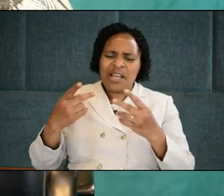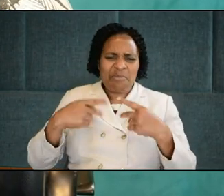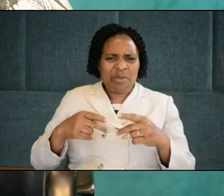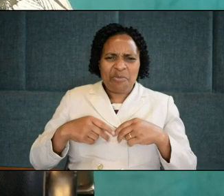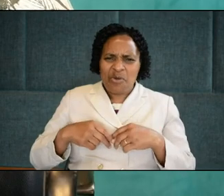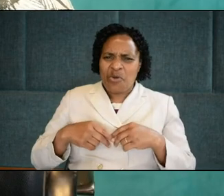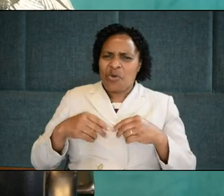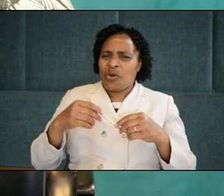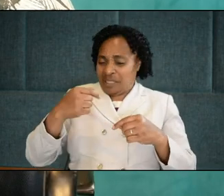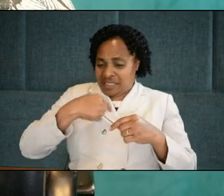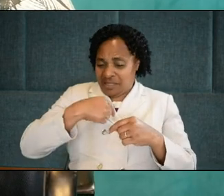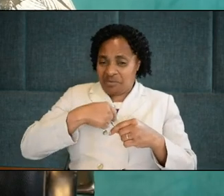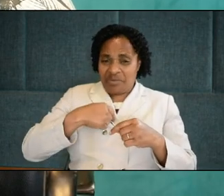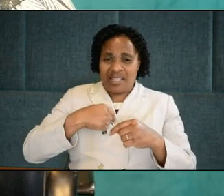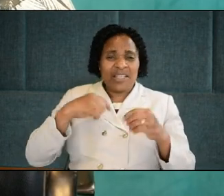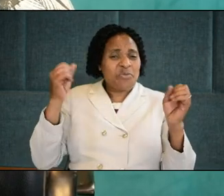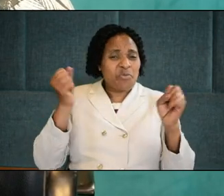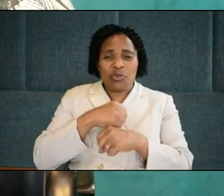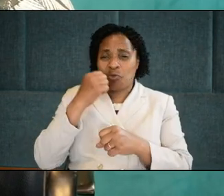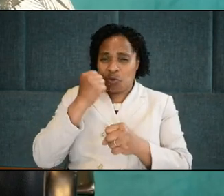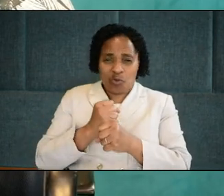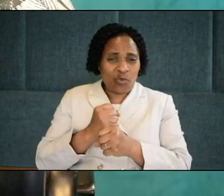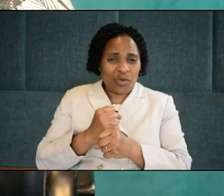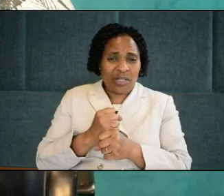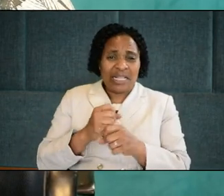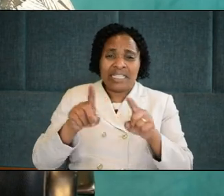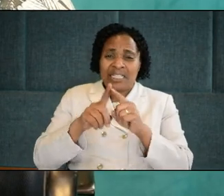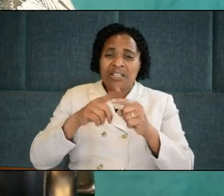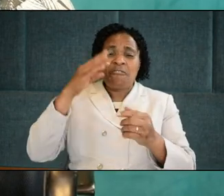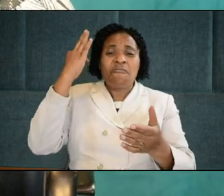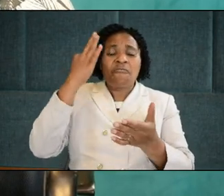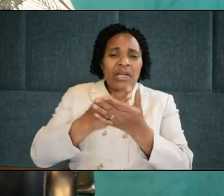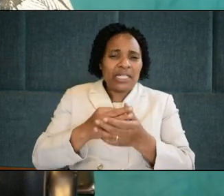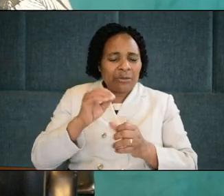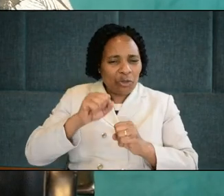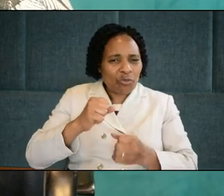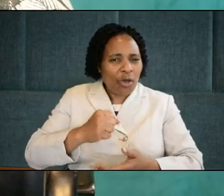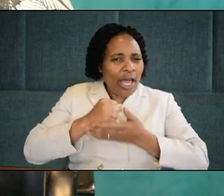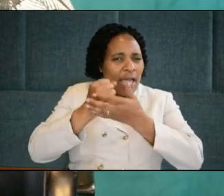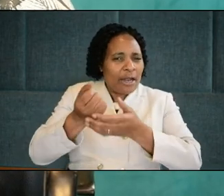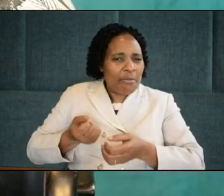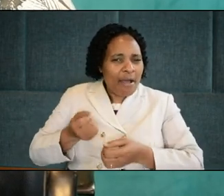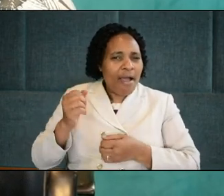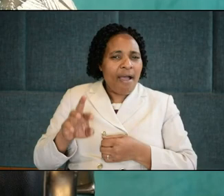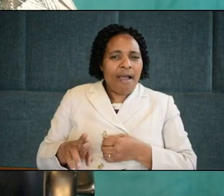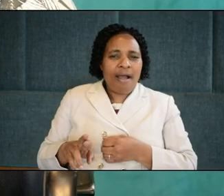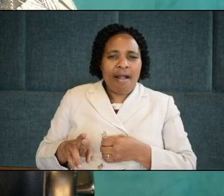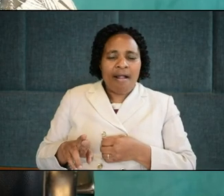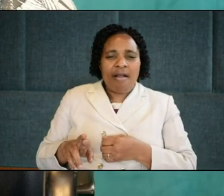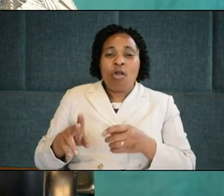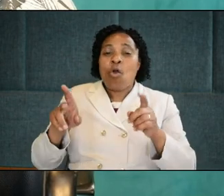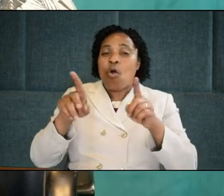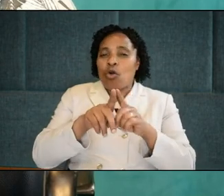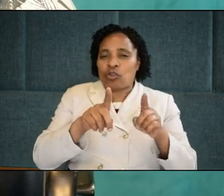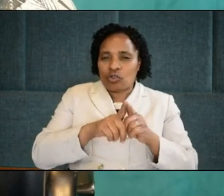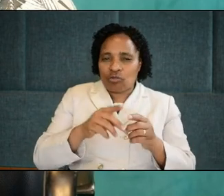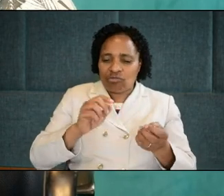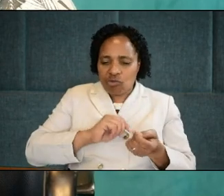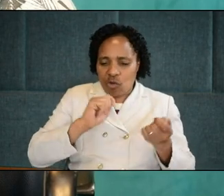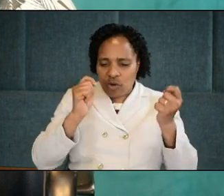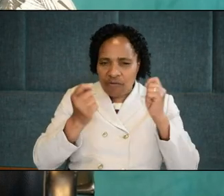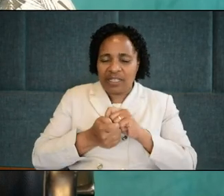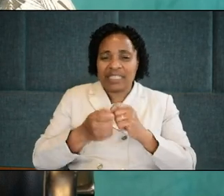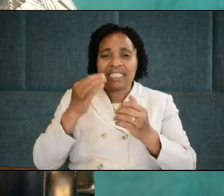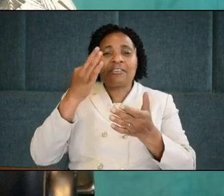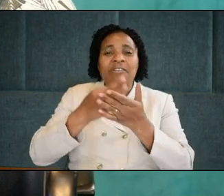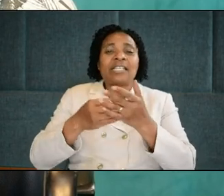I wouldn't do that. Mm. But she had faith that they were going to help her. And she also converted to their